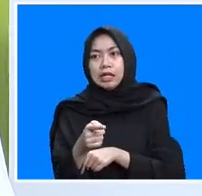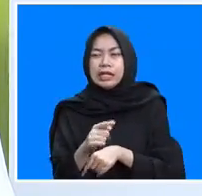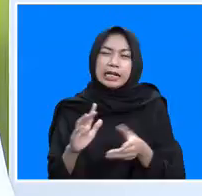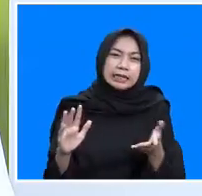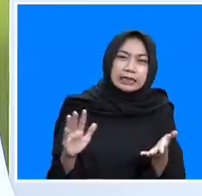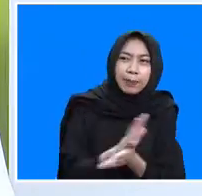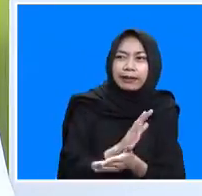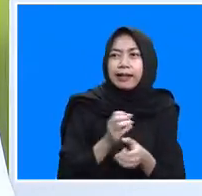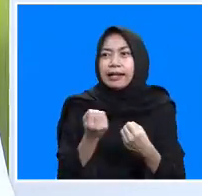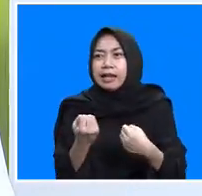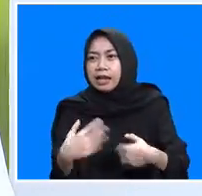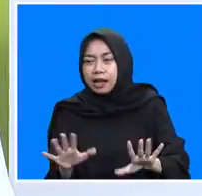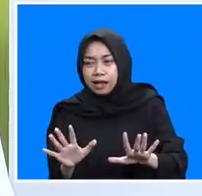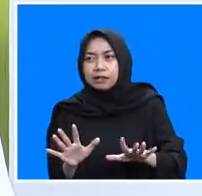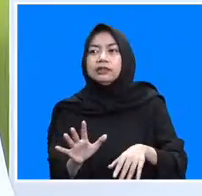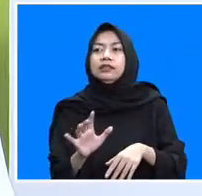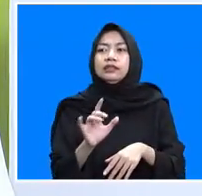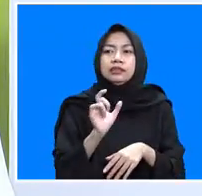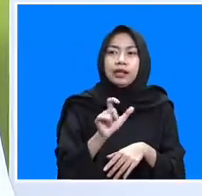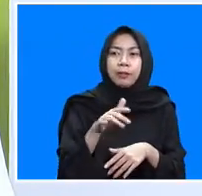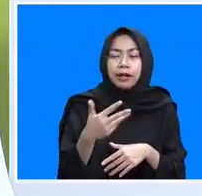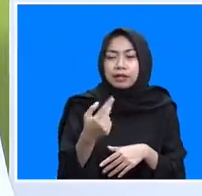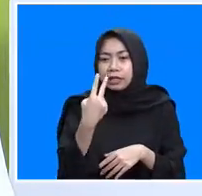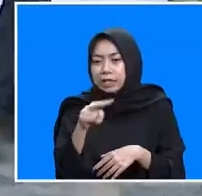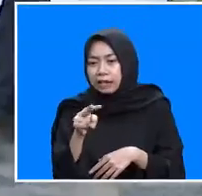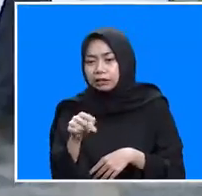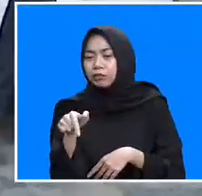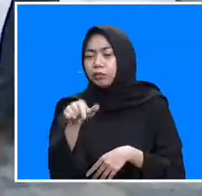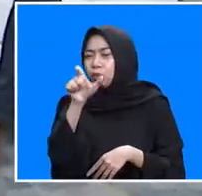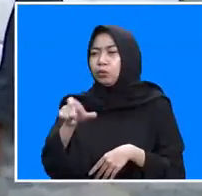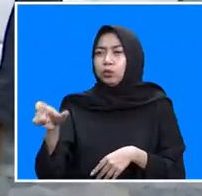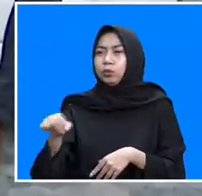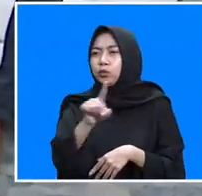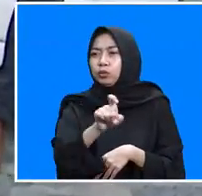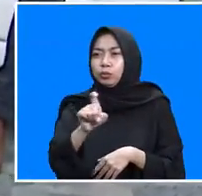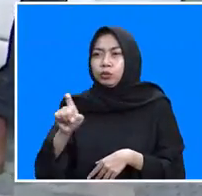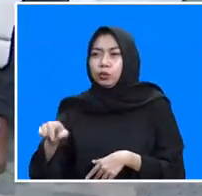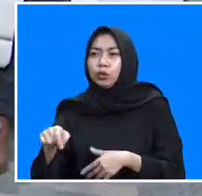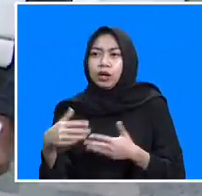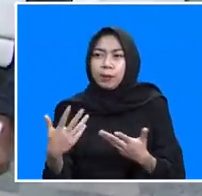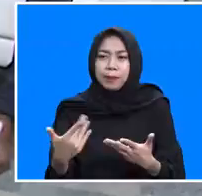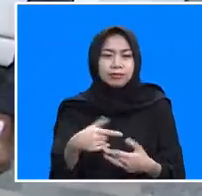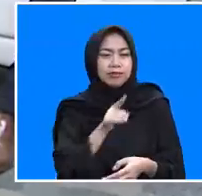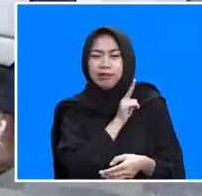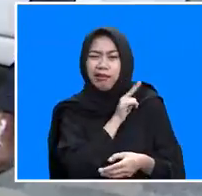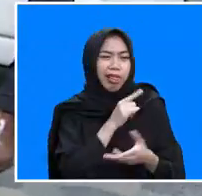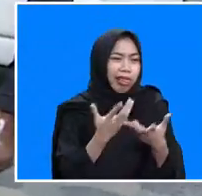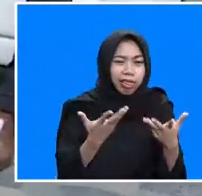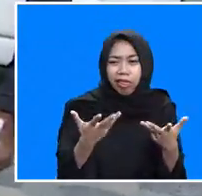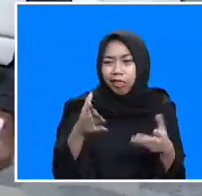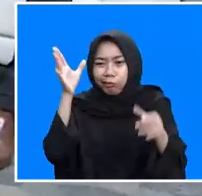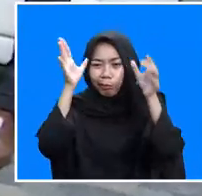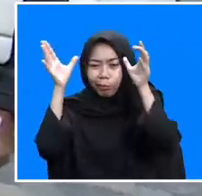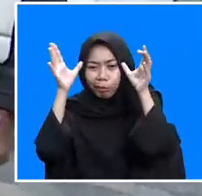how can you implement more of a structure and more of a routine for students in terms of their learning environment.